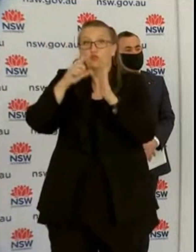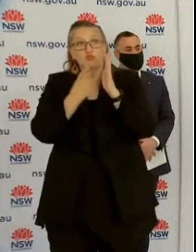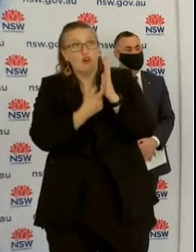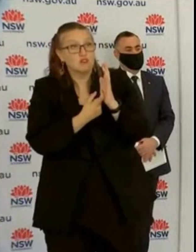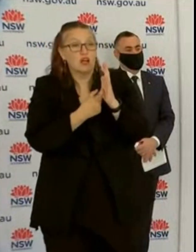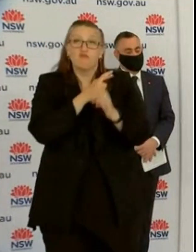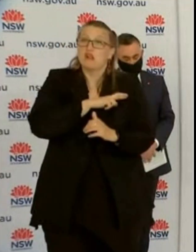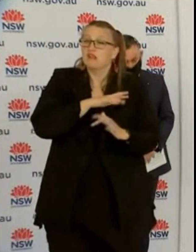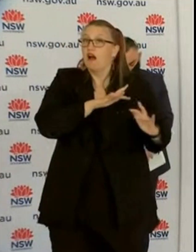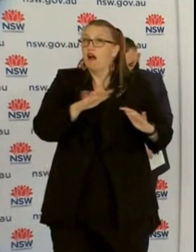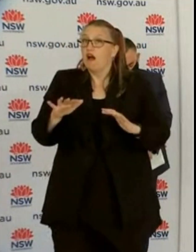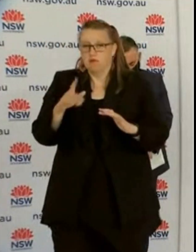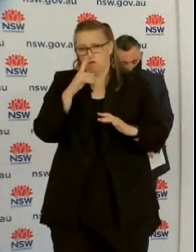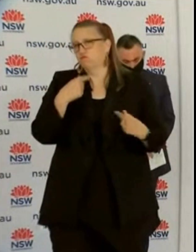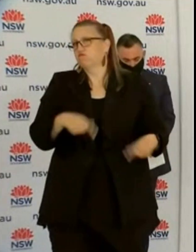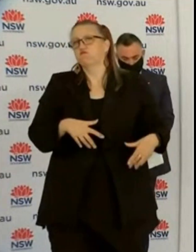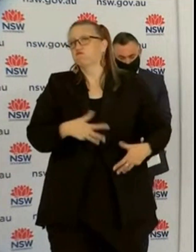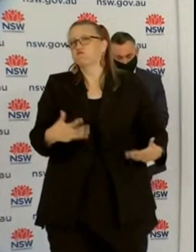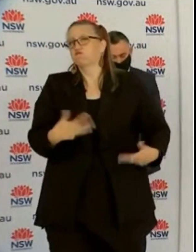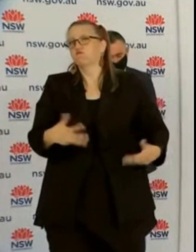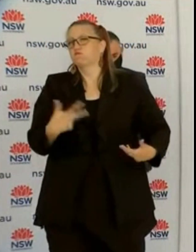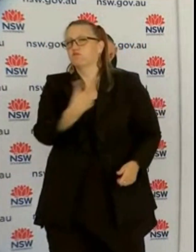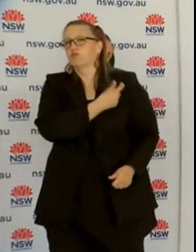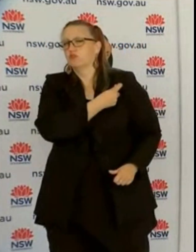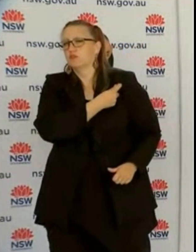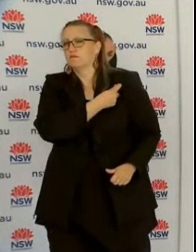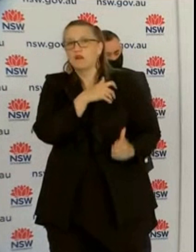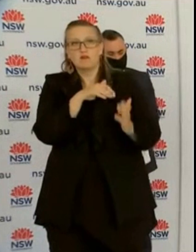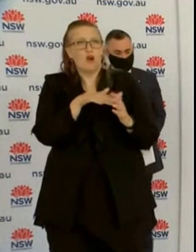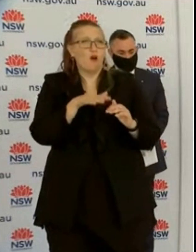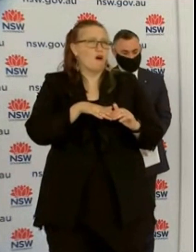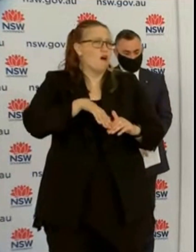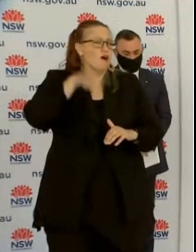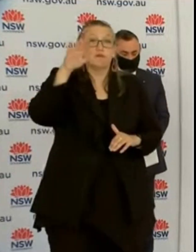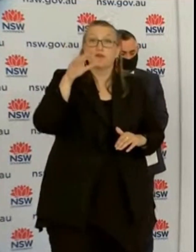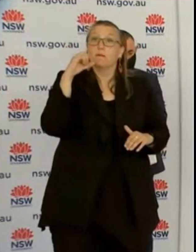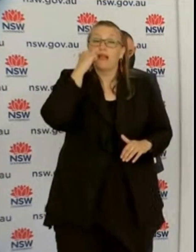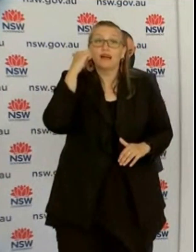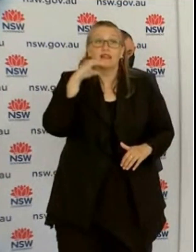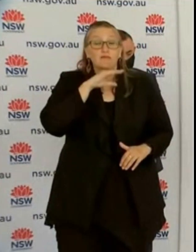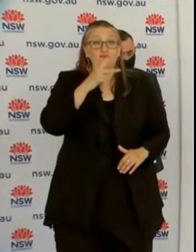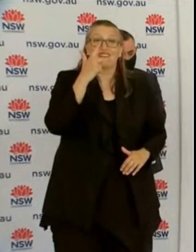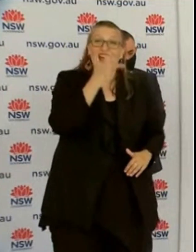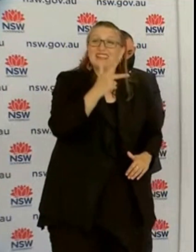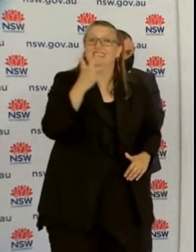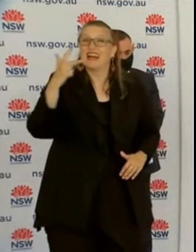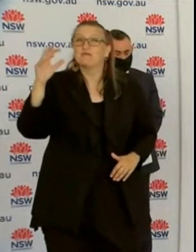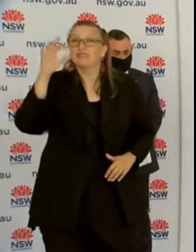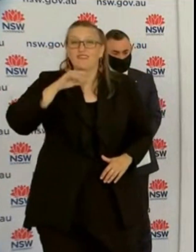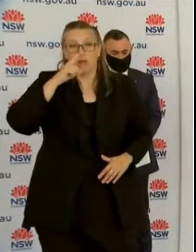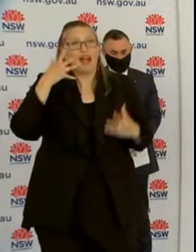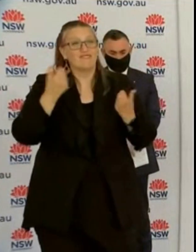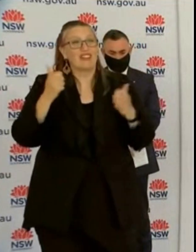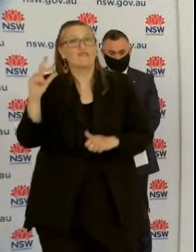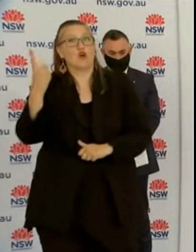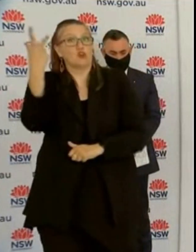and have the highest rates in the state. I mean, Blacktown's at 88% nearly, a first dose. That is outstanding. We've seen an enormous